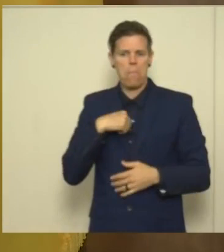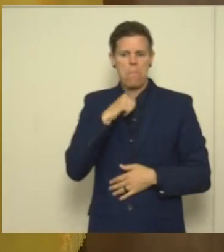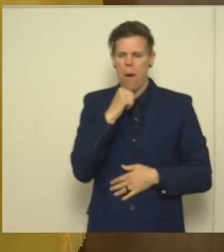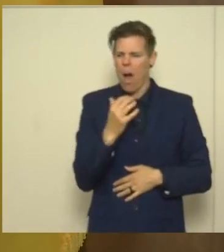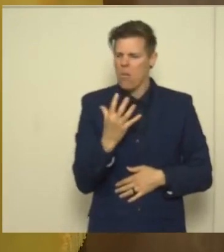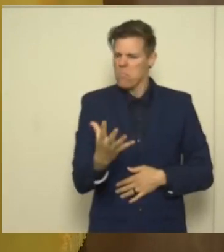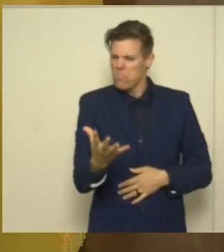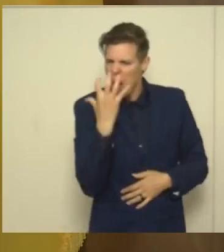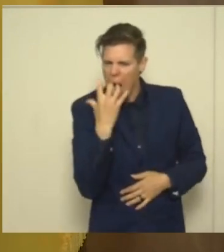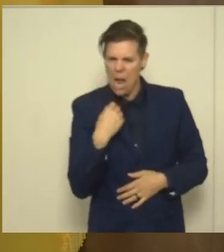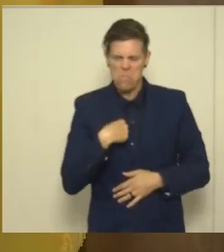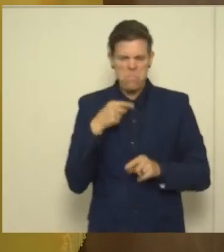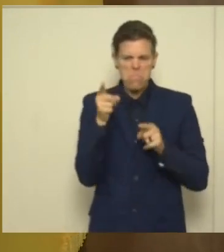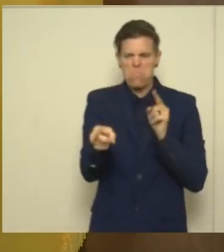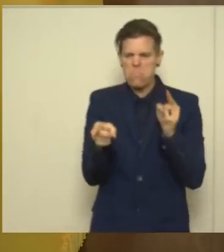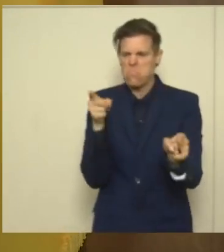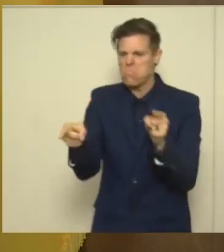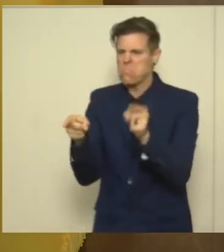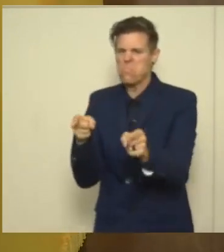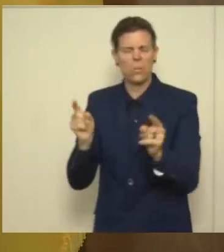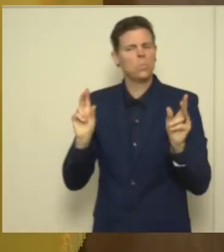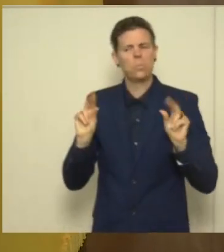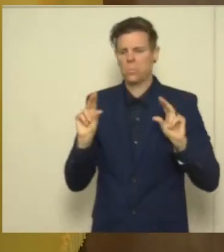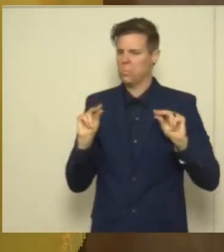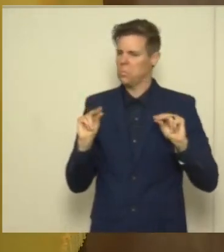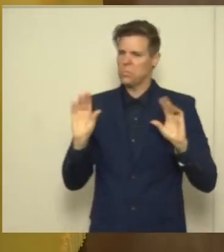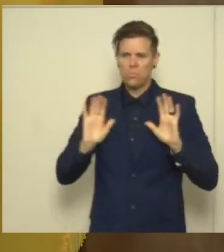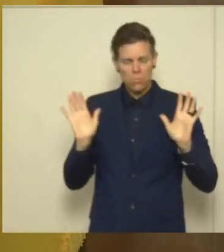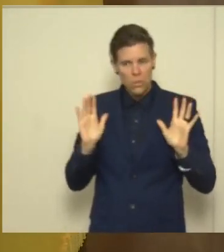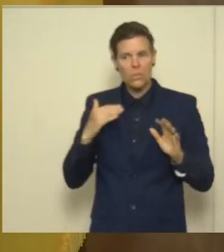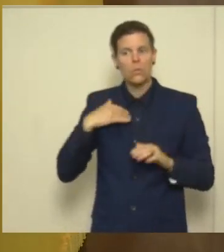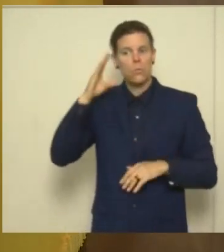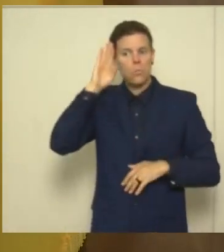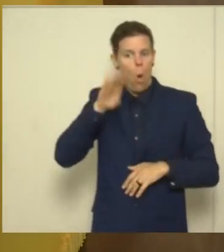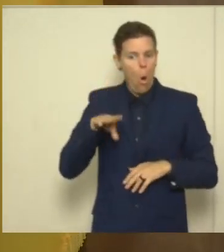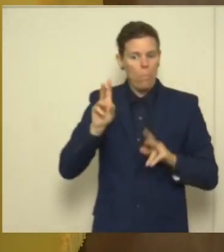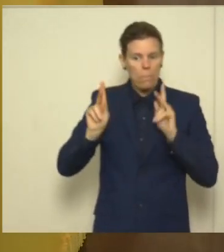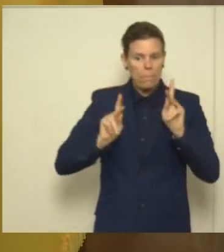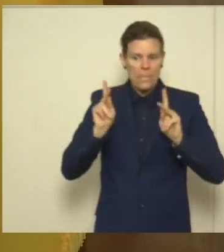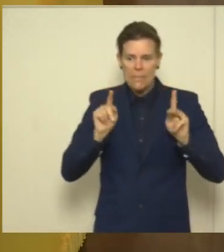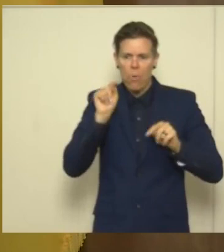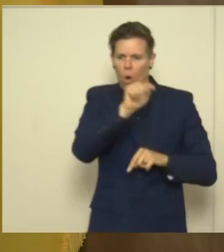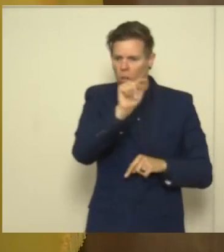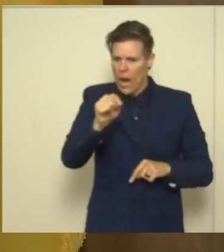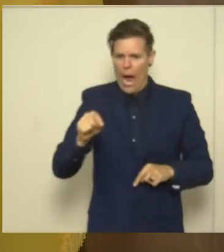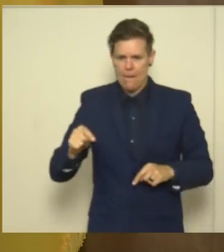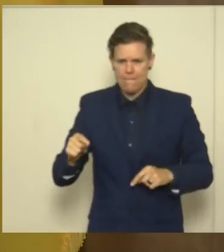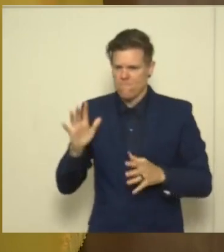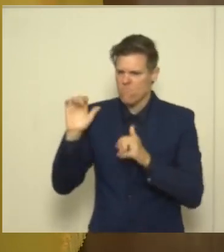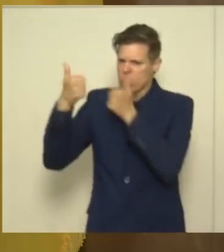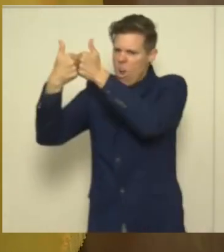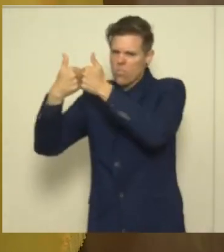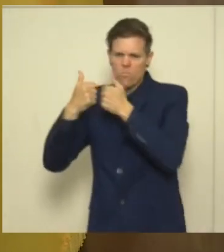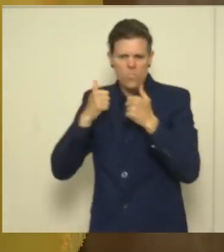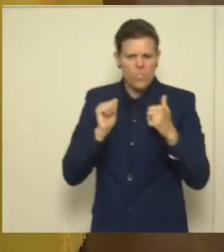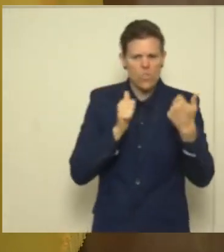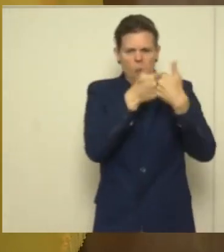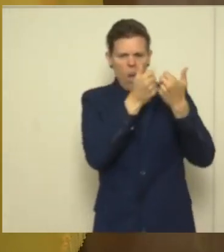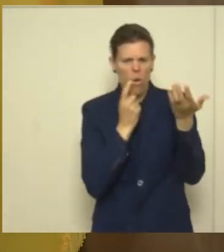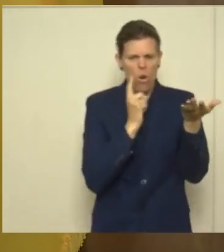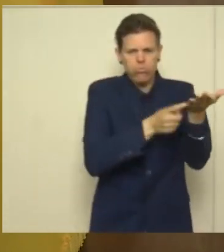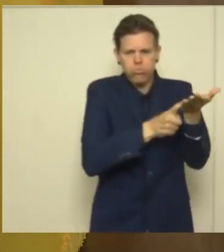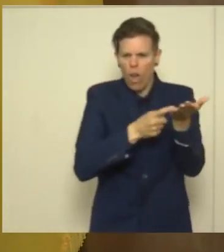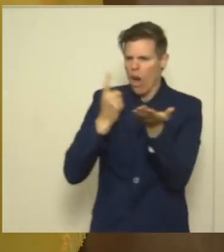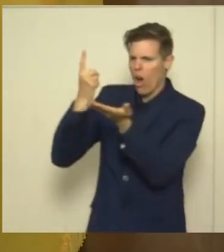disappointed. People are challenging all across the country many of these decisions because they're hard. But that was